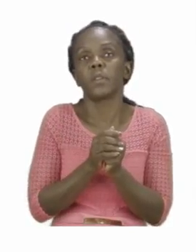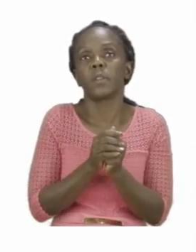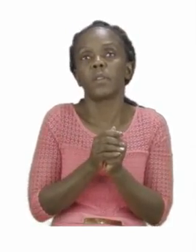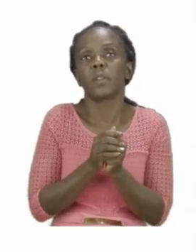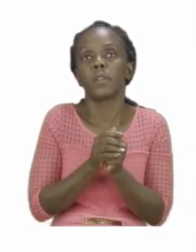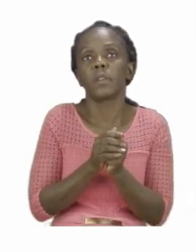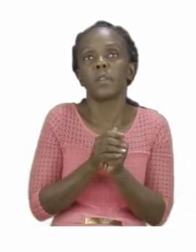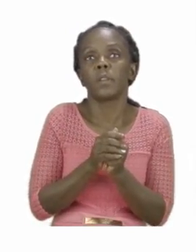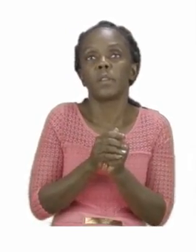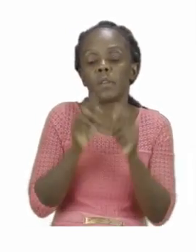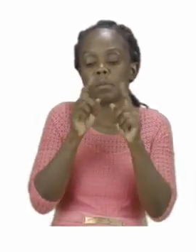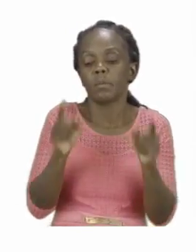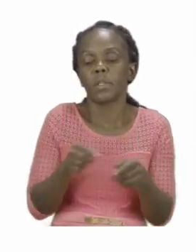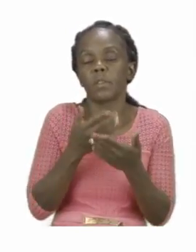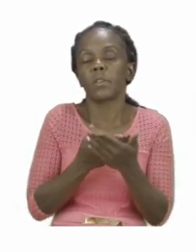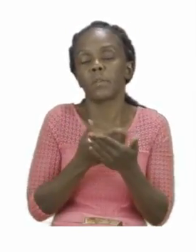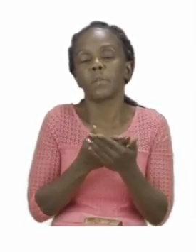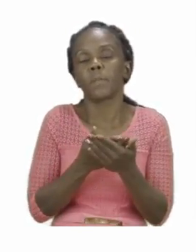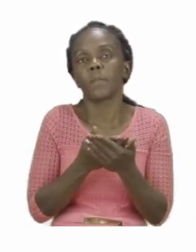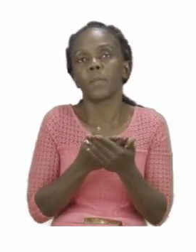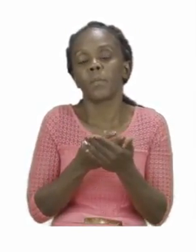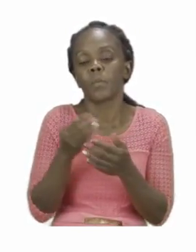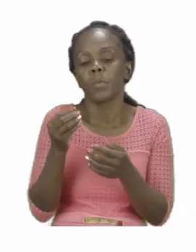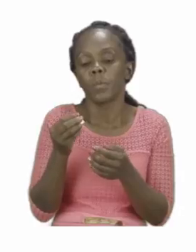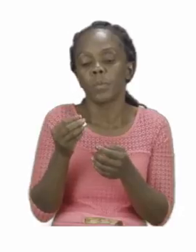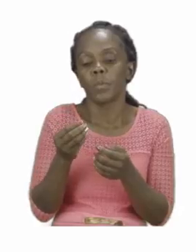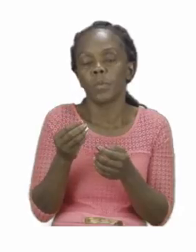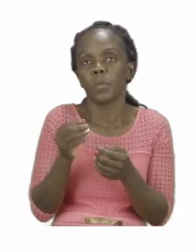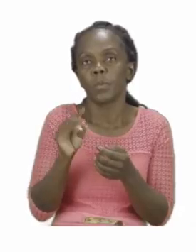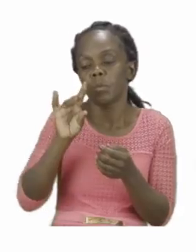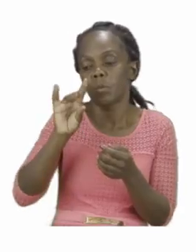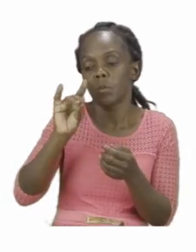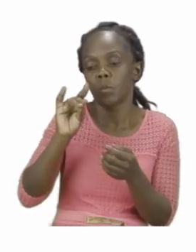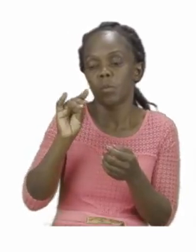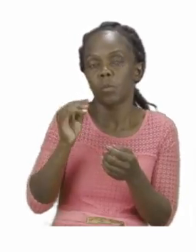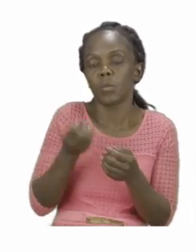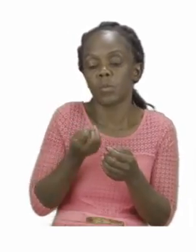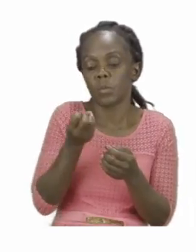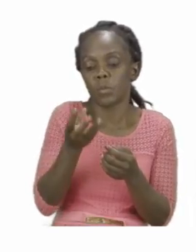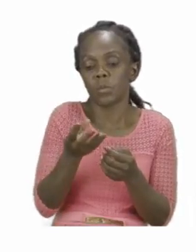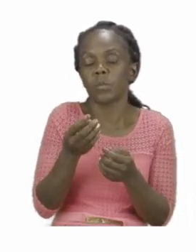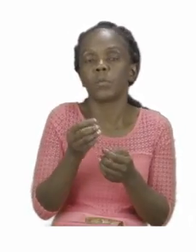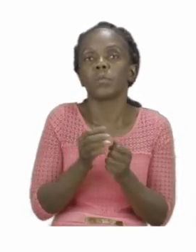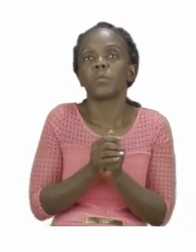patiently waiting for its food. That family member is the sister.